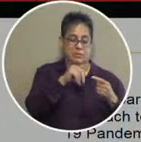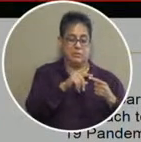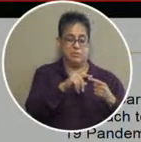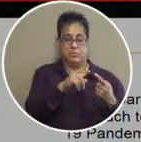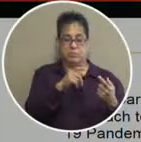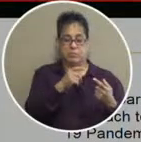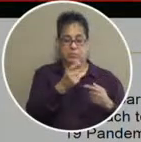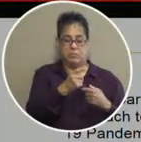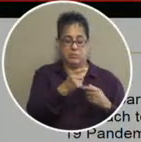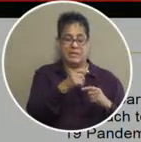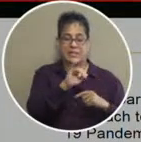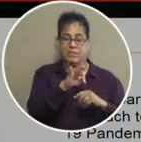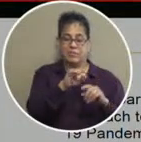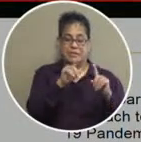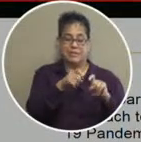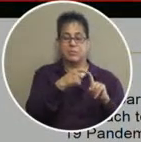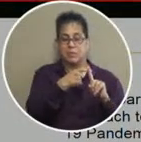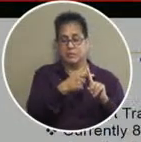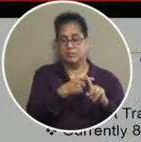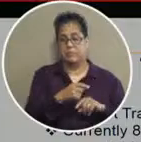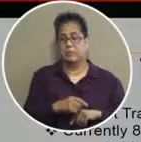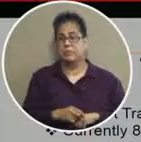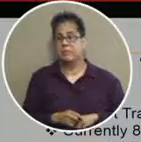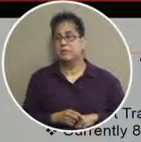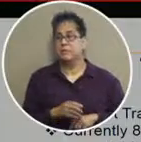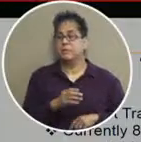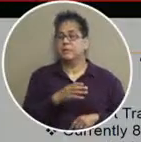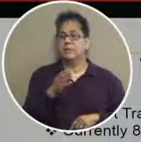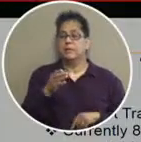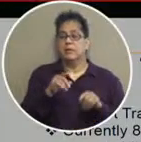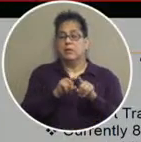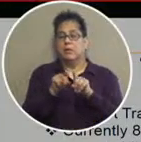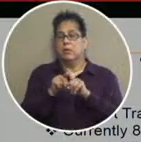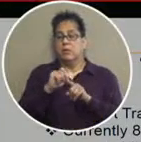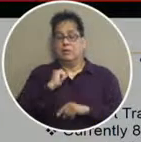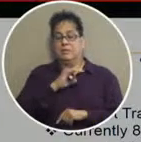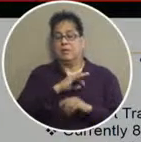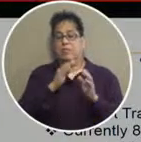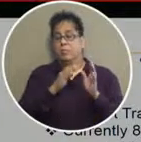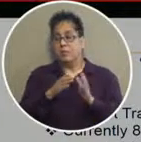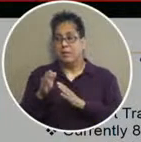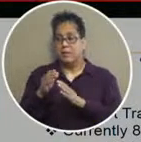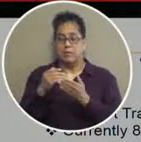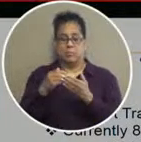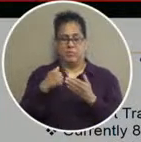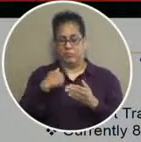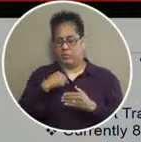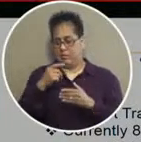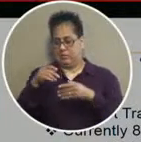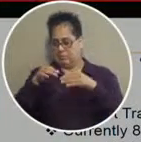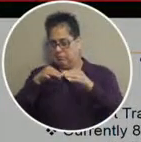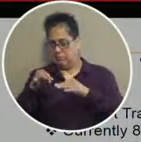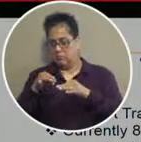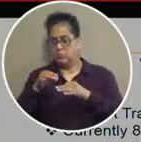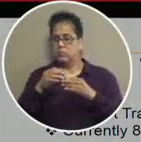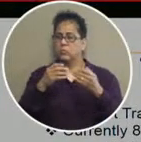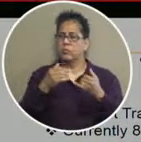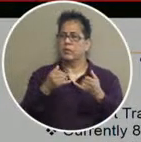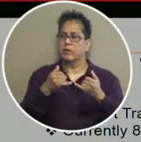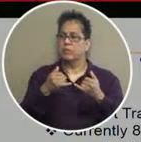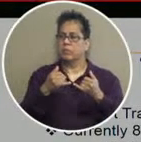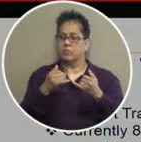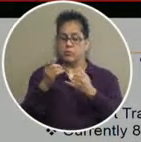bedroom if they test positive. Next slide. So I mentioned a staffing plan. Before I get into that, right now, as it